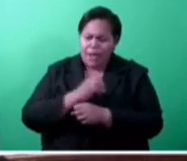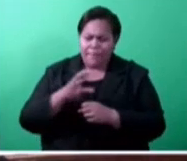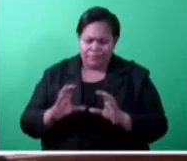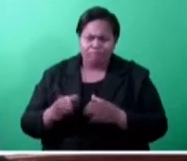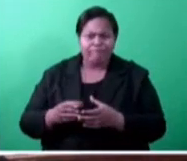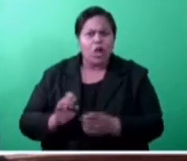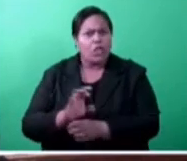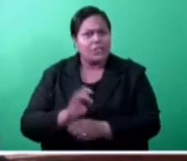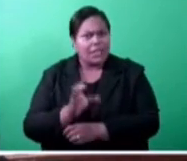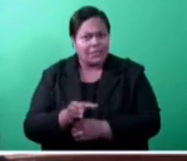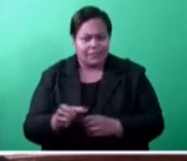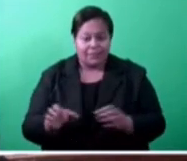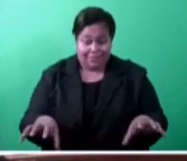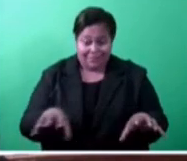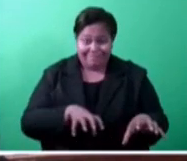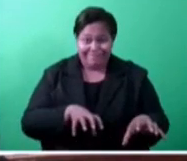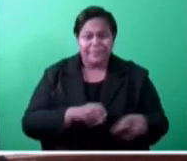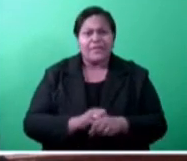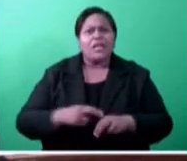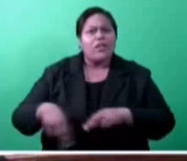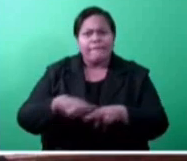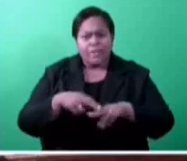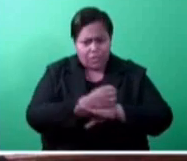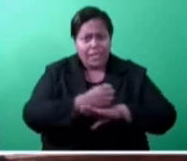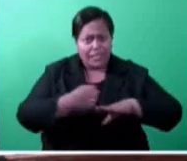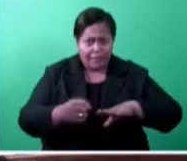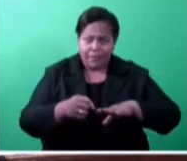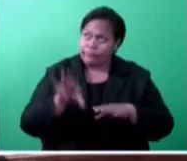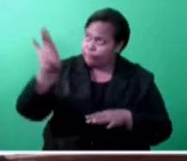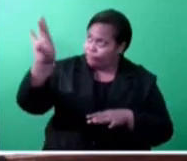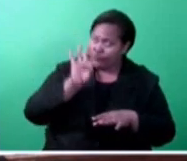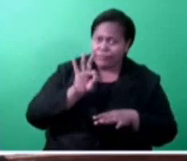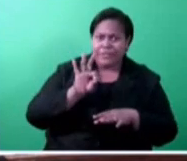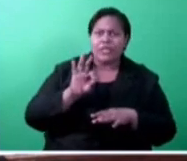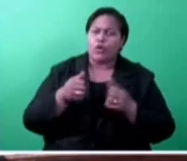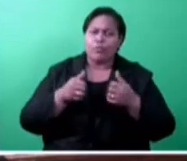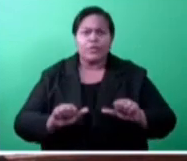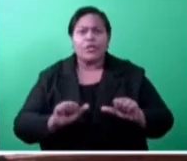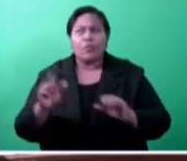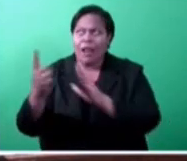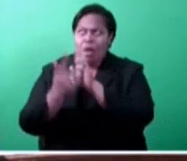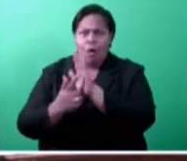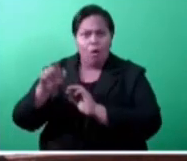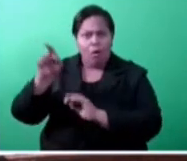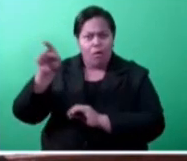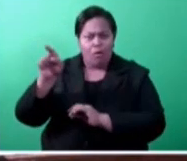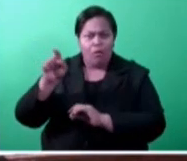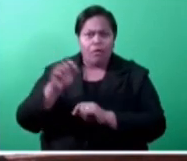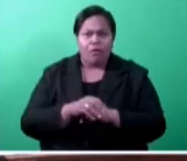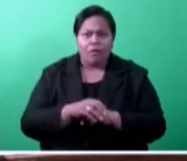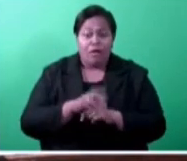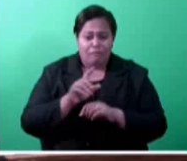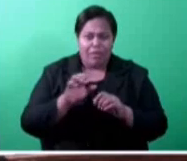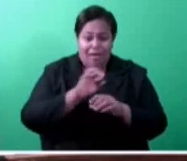Consultant. The Fijian government acceded to the Vienna Convention on the Protection of the Ozone Layer and the